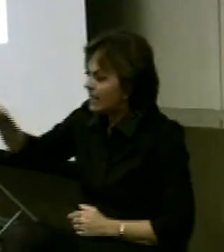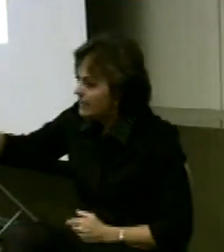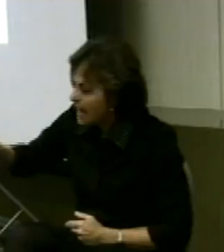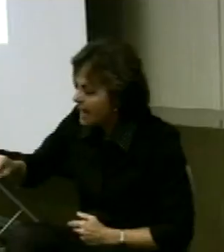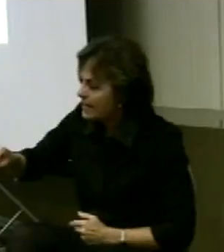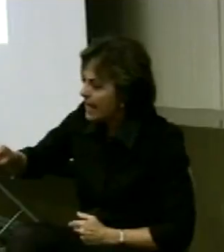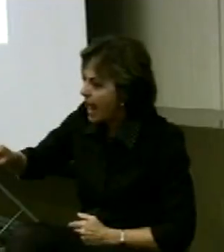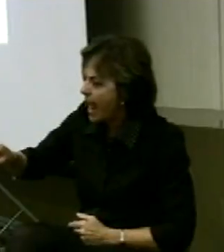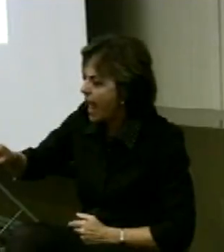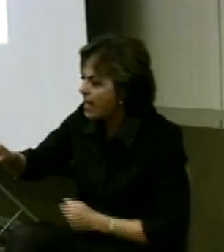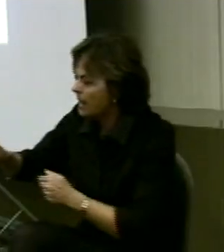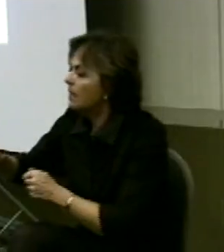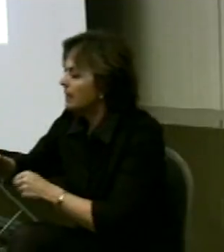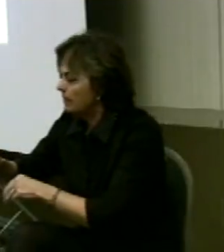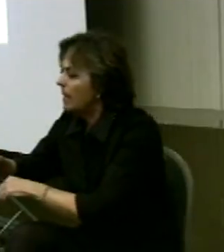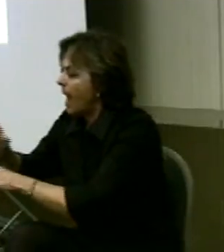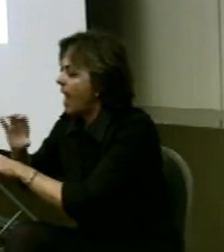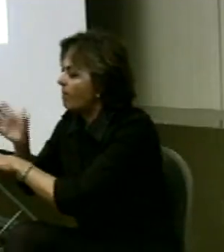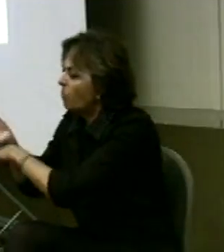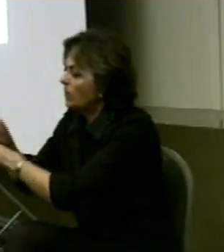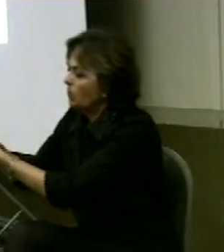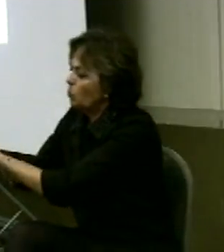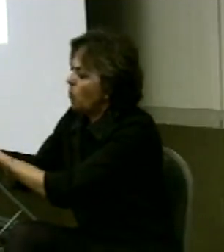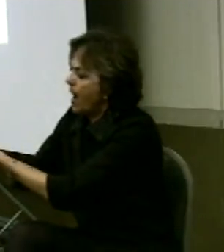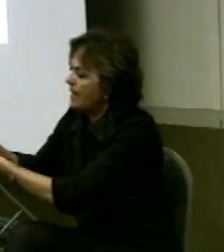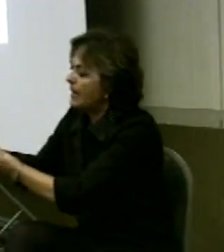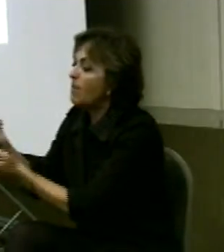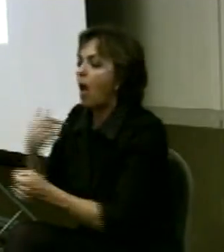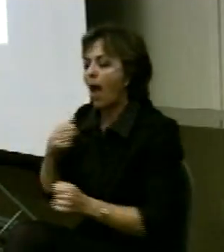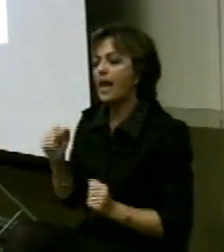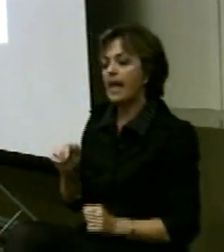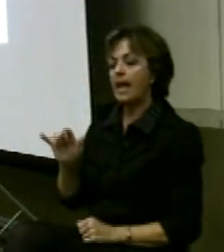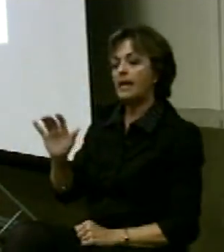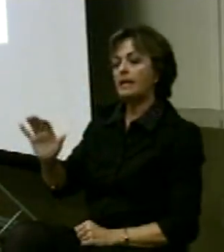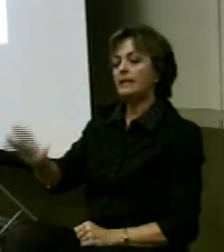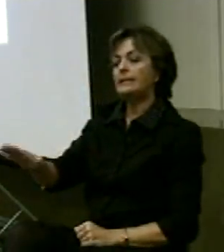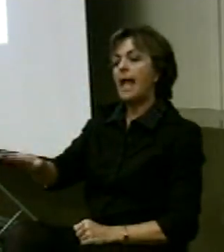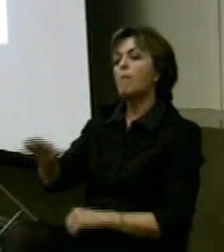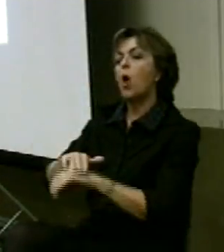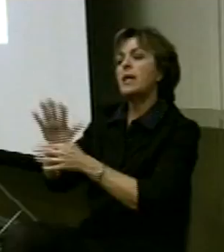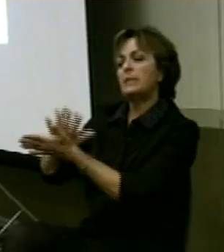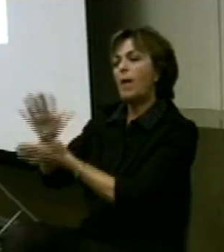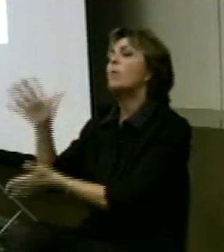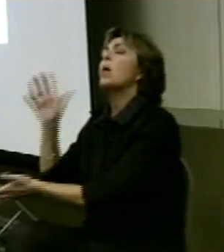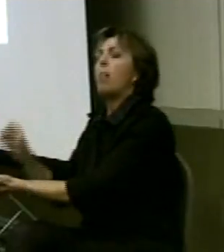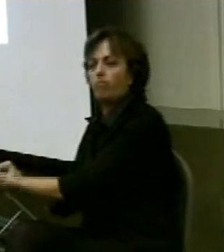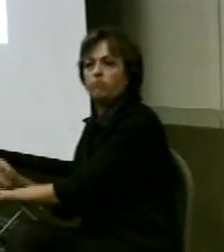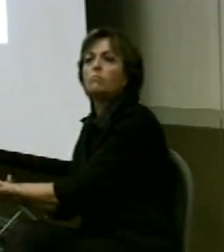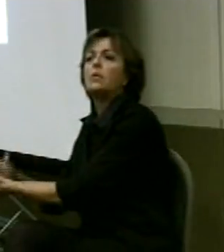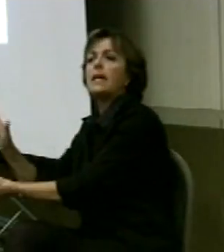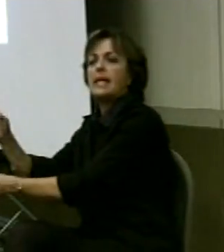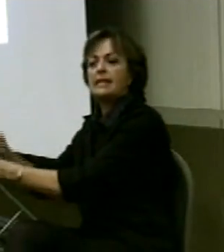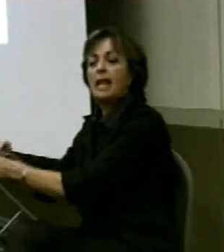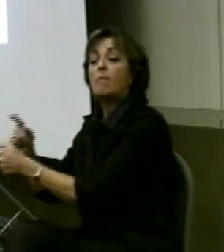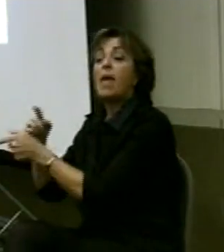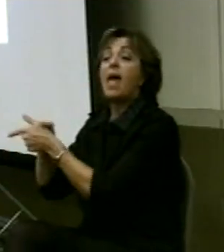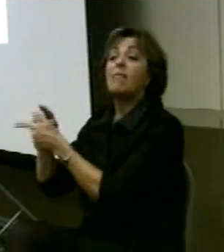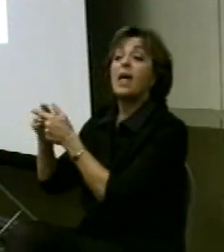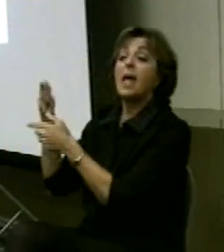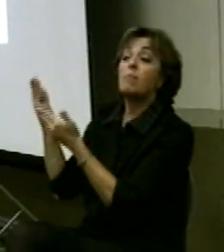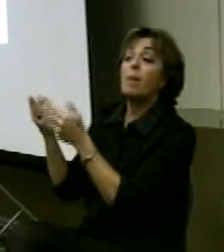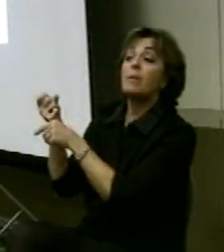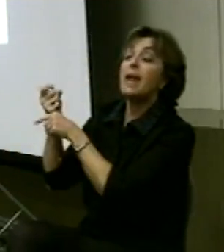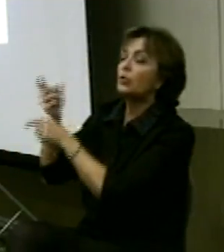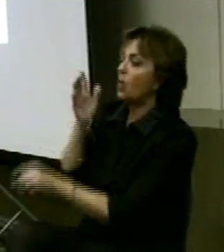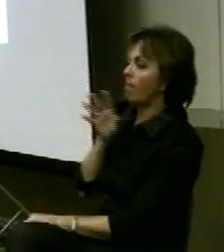write his name. This year I can just tap on his paper and he'll write his name. And then next year maybe I could just say, Jonathan, write your name, and he does